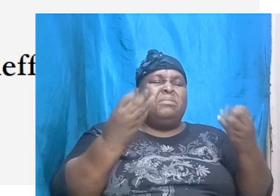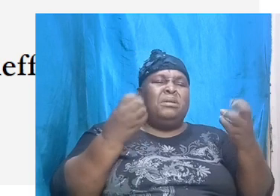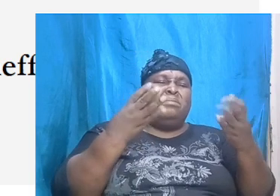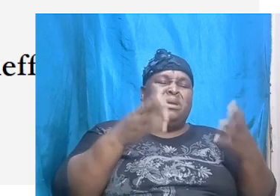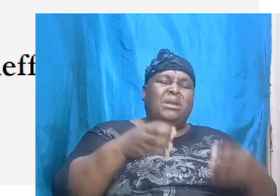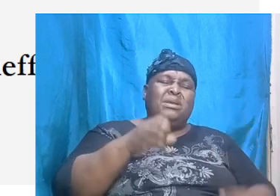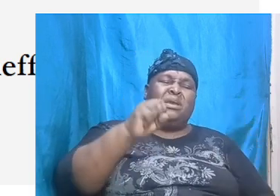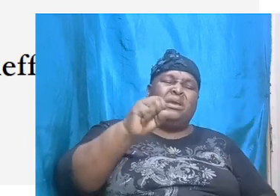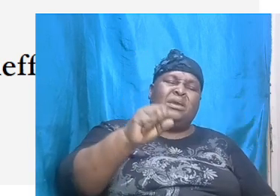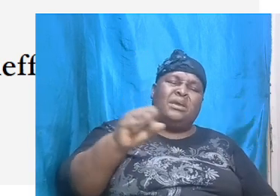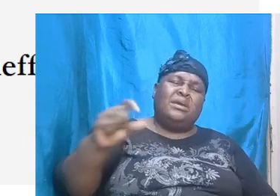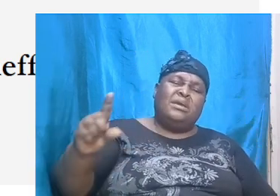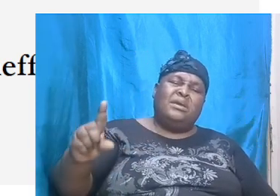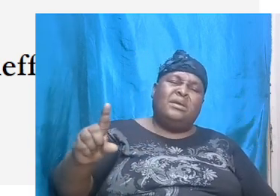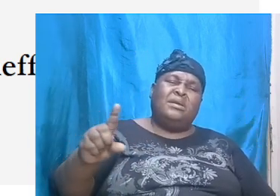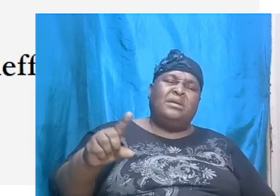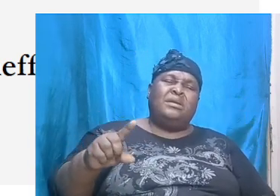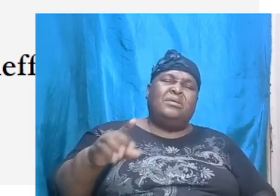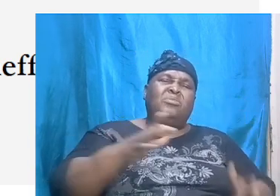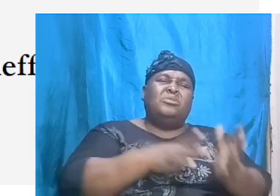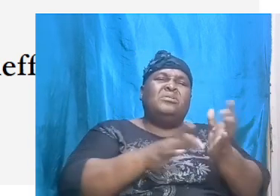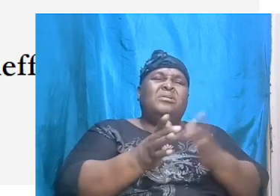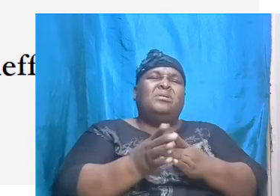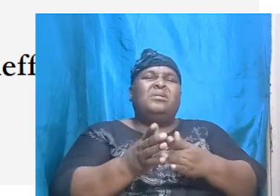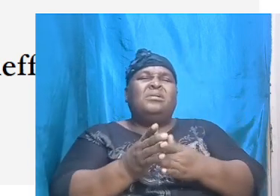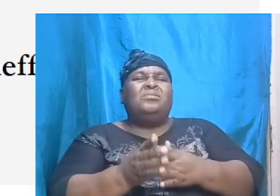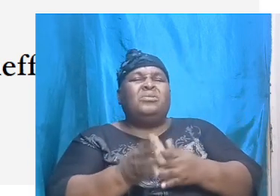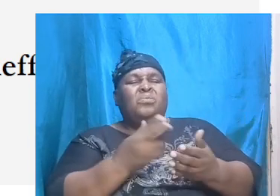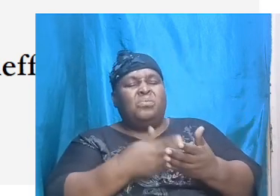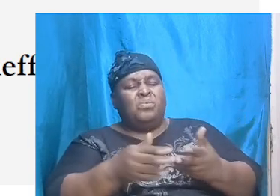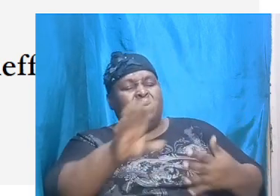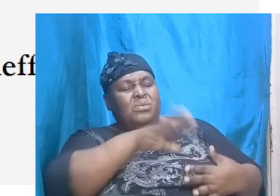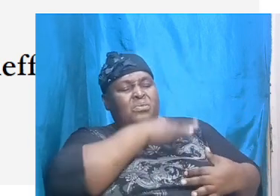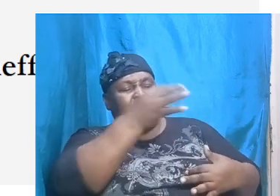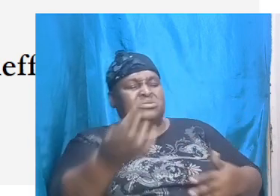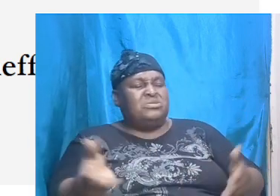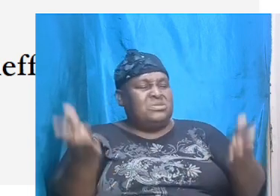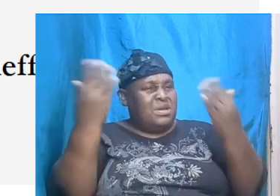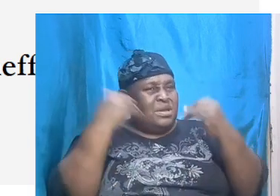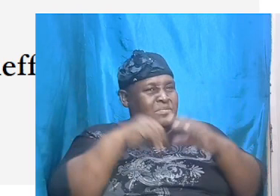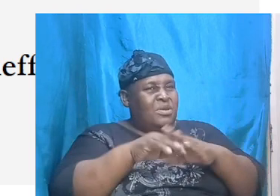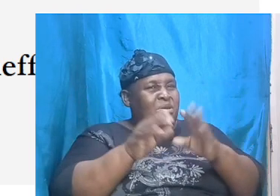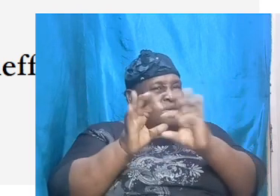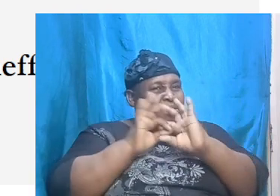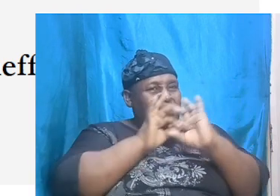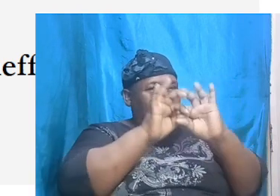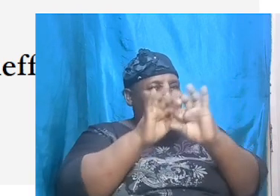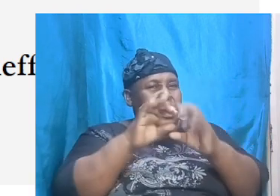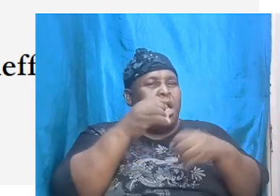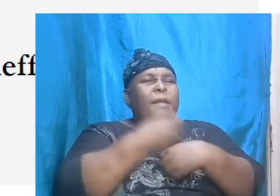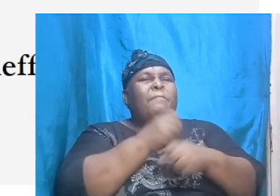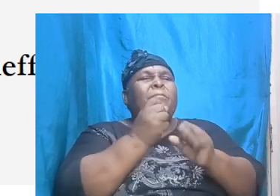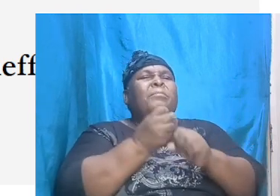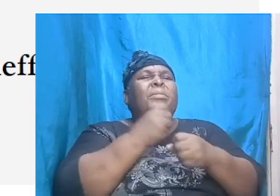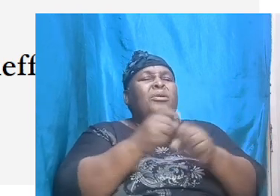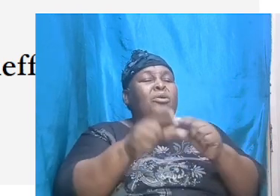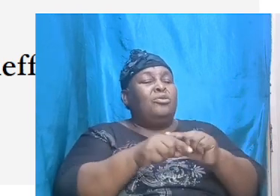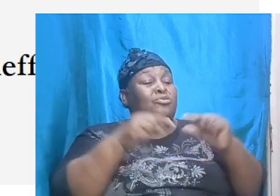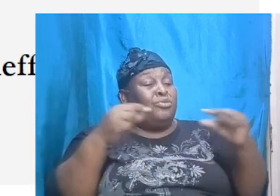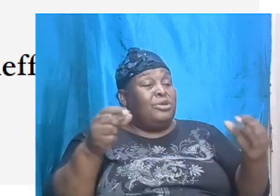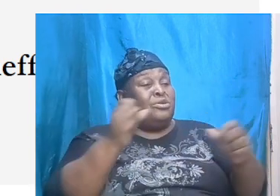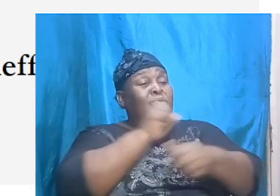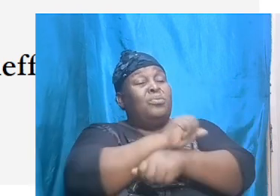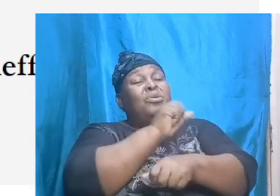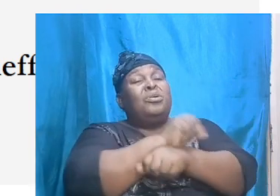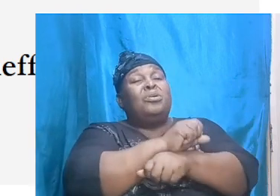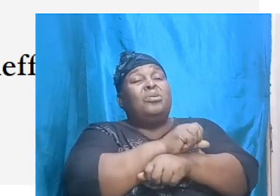to penetrate Palestine. But when the Holy Ghost came, the anointing, the unity came, it caused a greater work. So we are